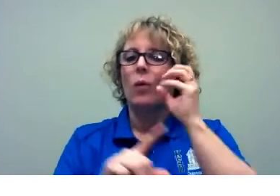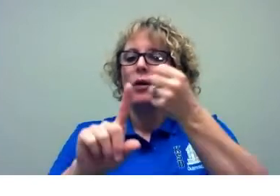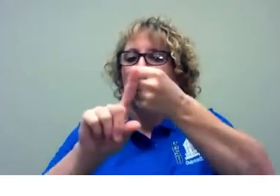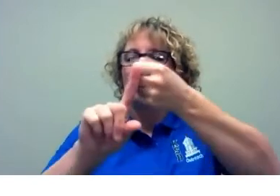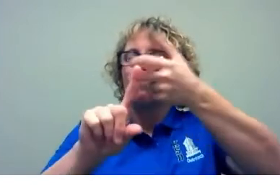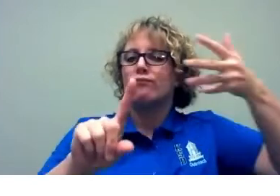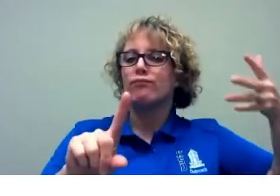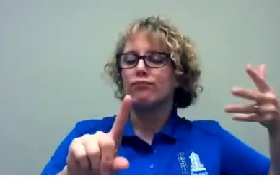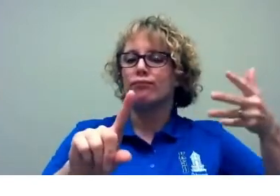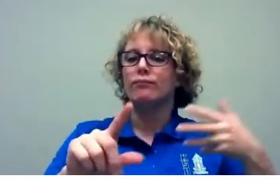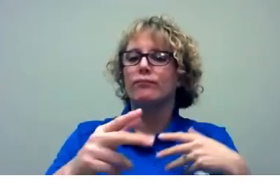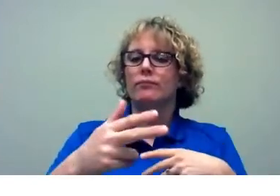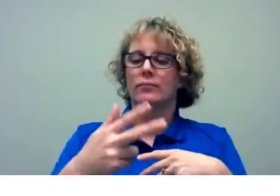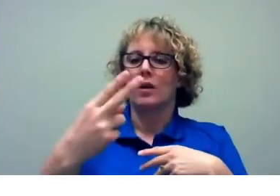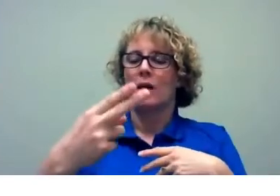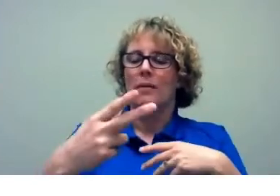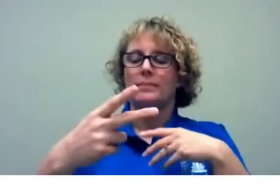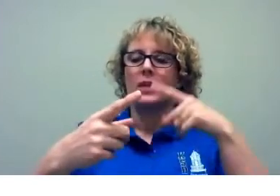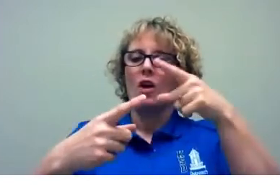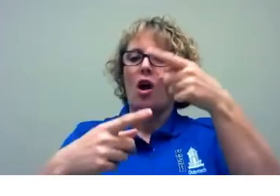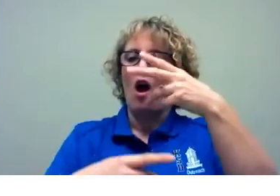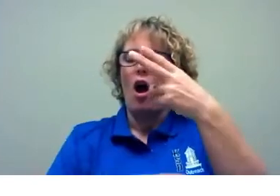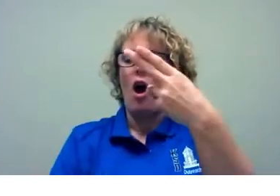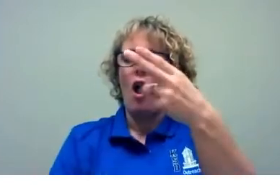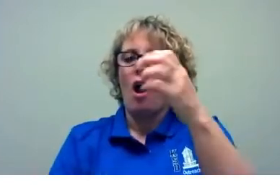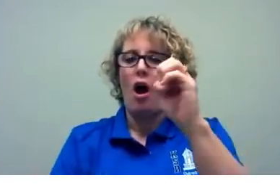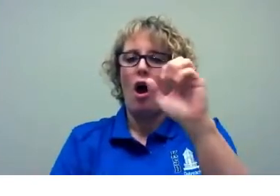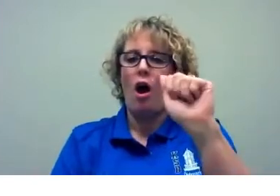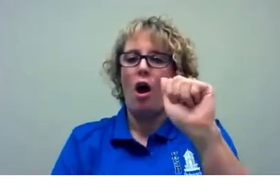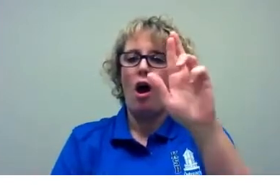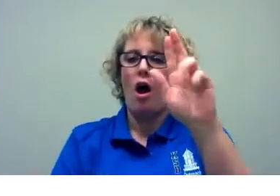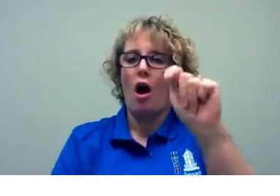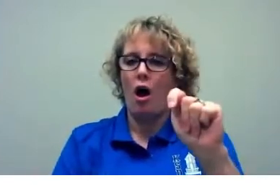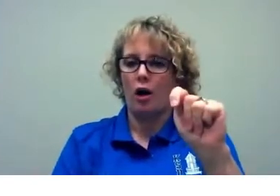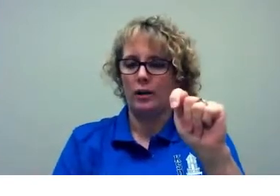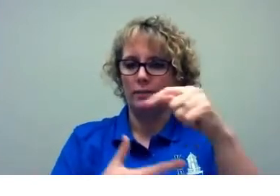Having trust helps lead to open communication.